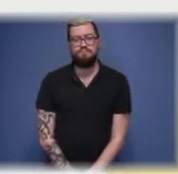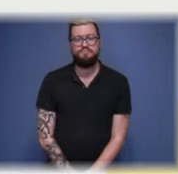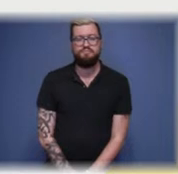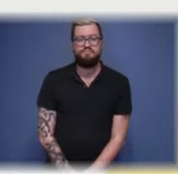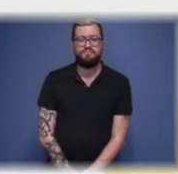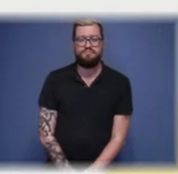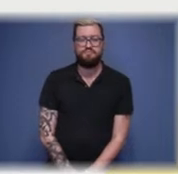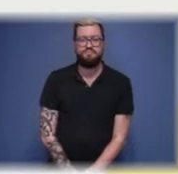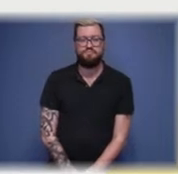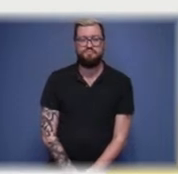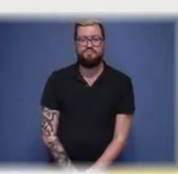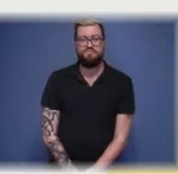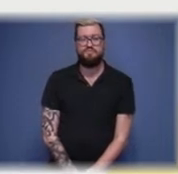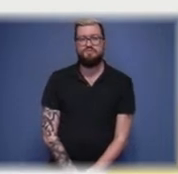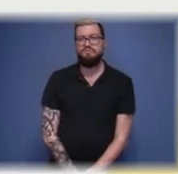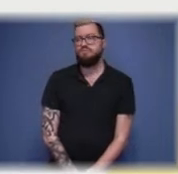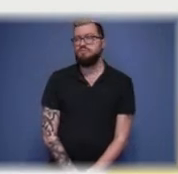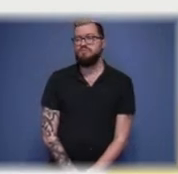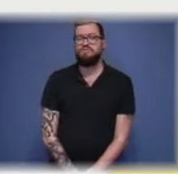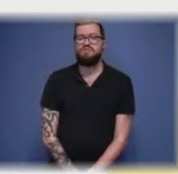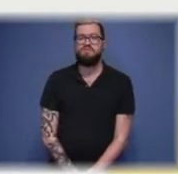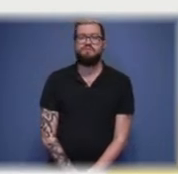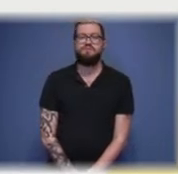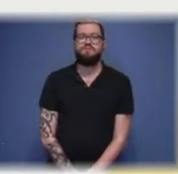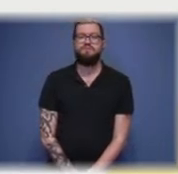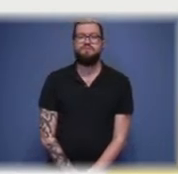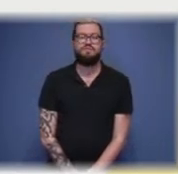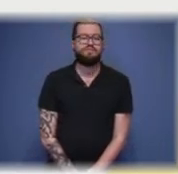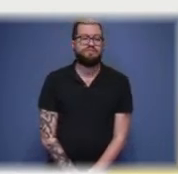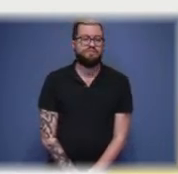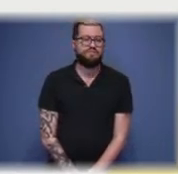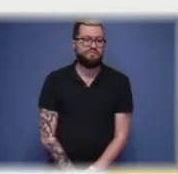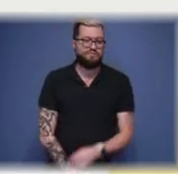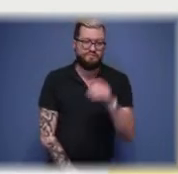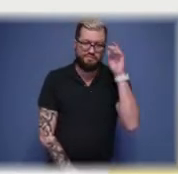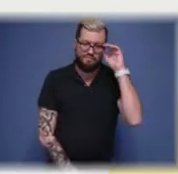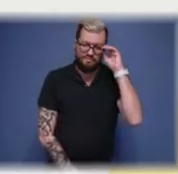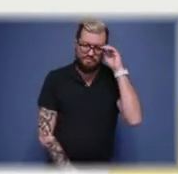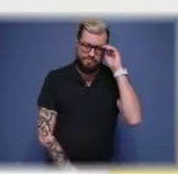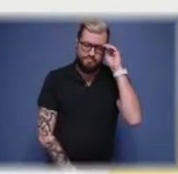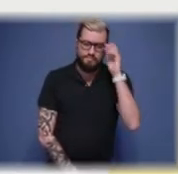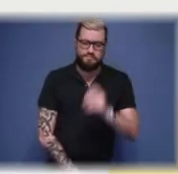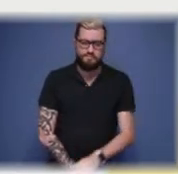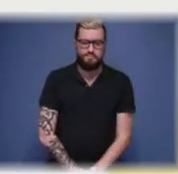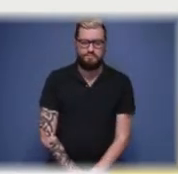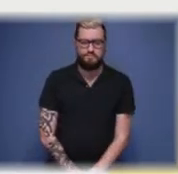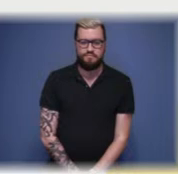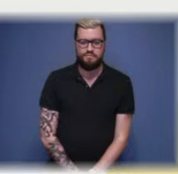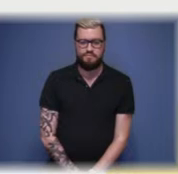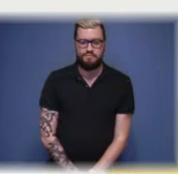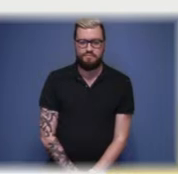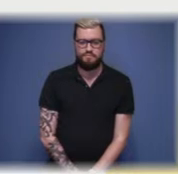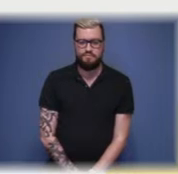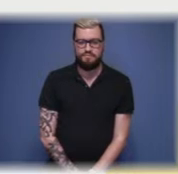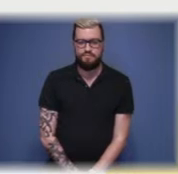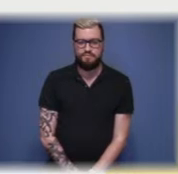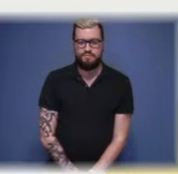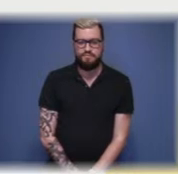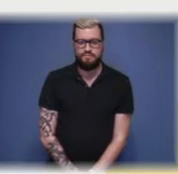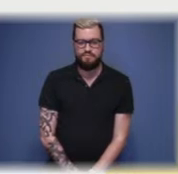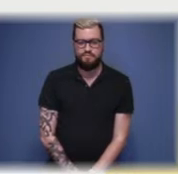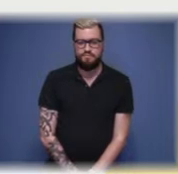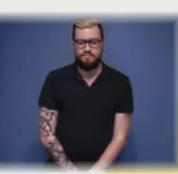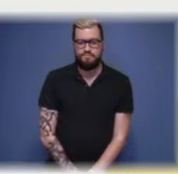la la. La la la la la la la. La la la la la la la.